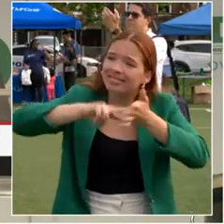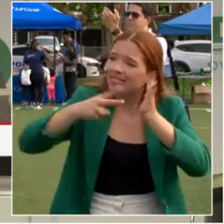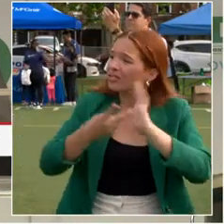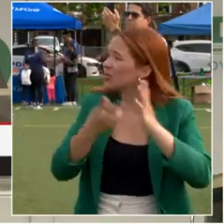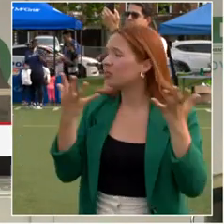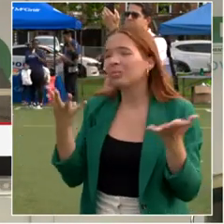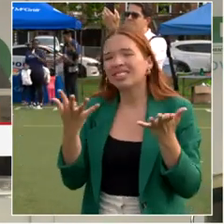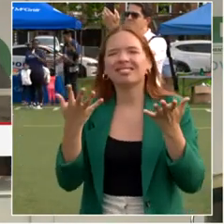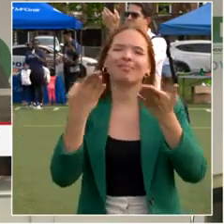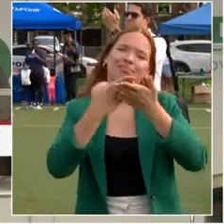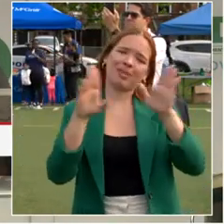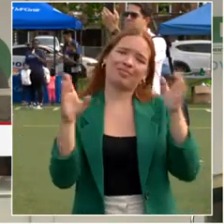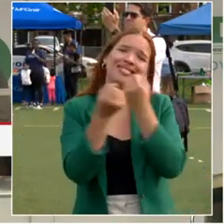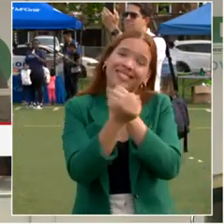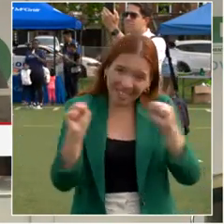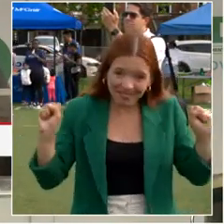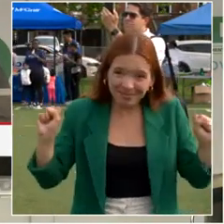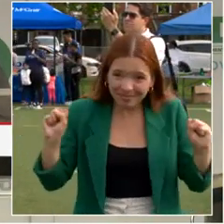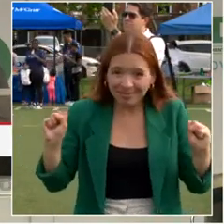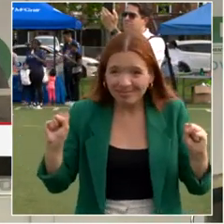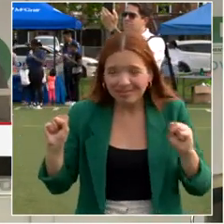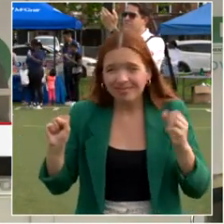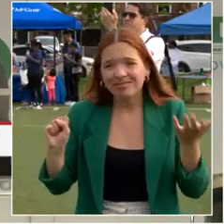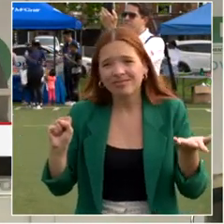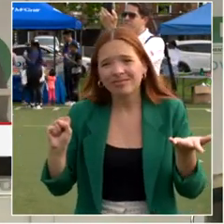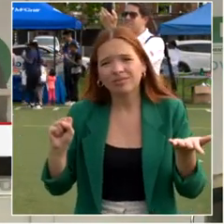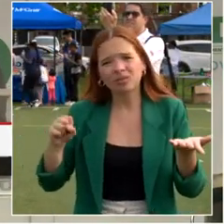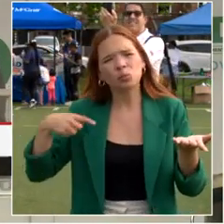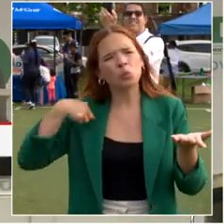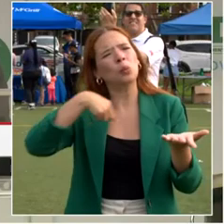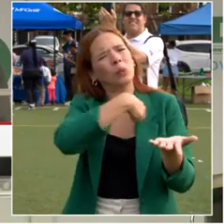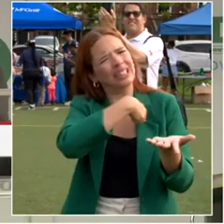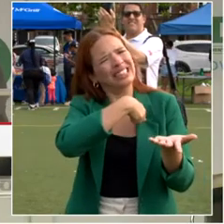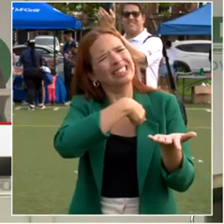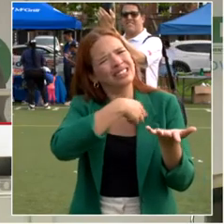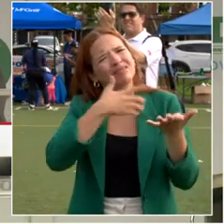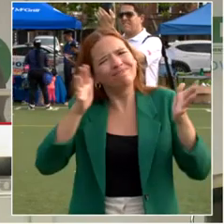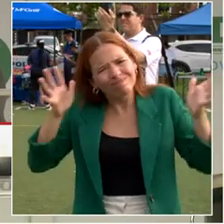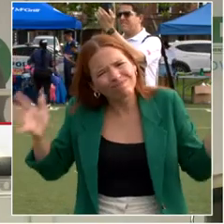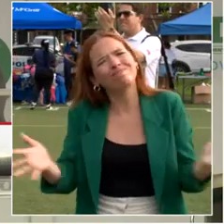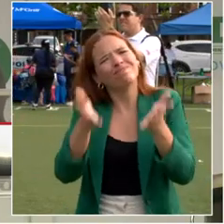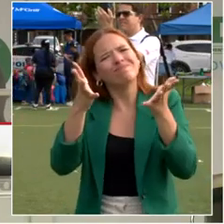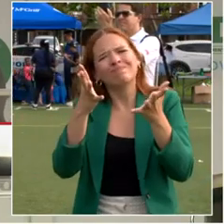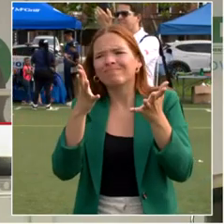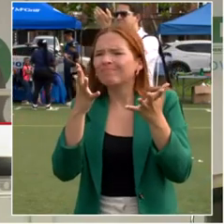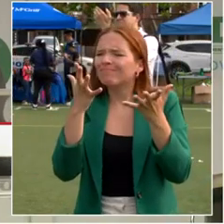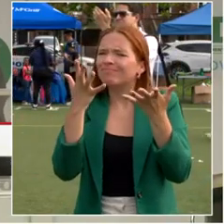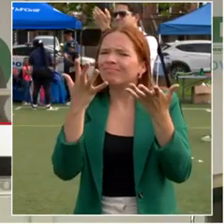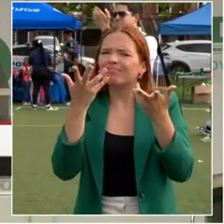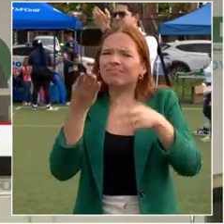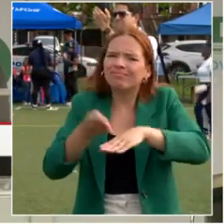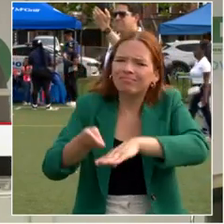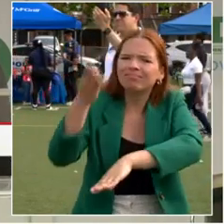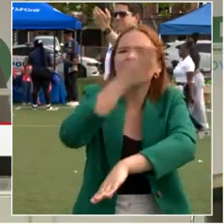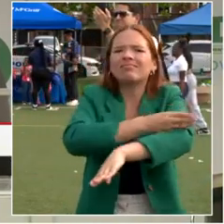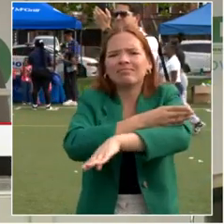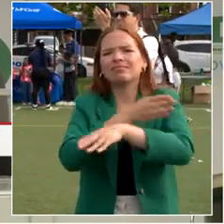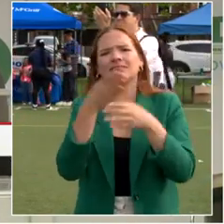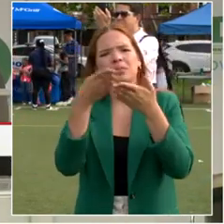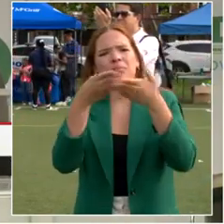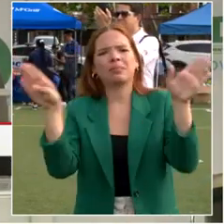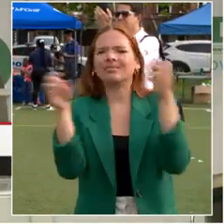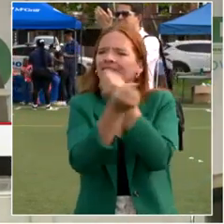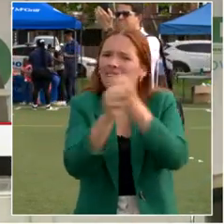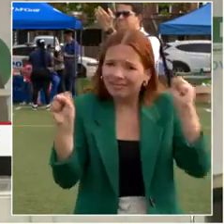enforcement, from the Metropolitan Police Department to the U.S. Attorney's Office to us at the Office of Attorney General, we cannot do